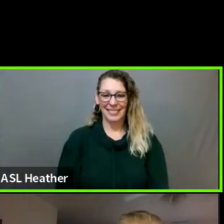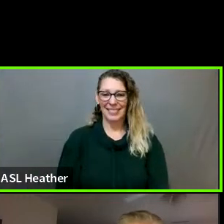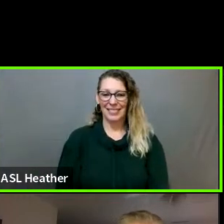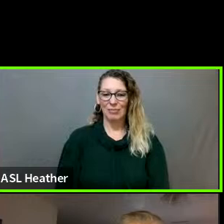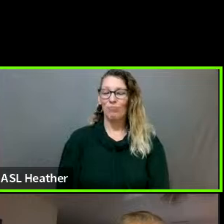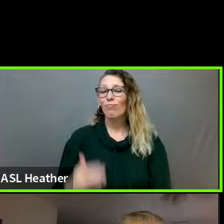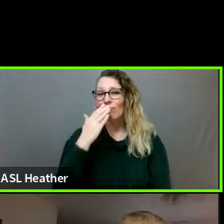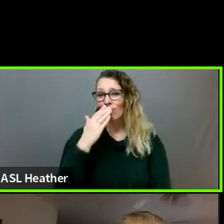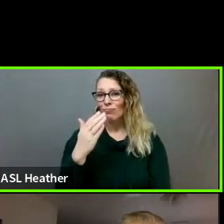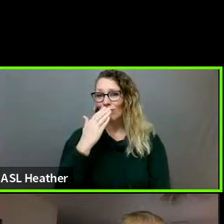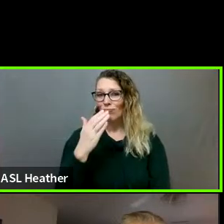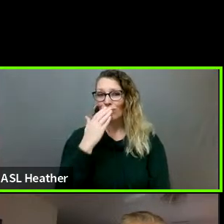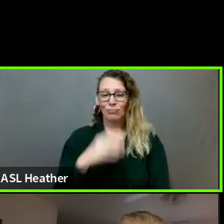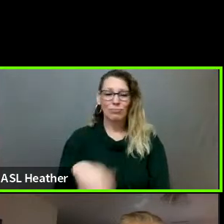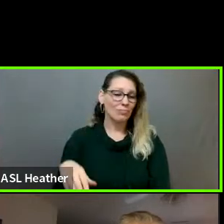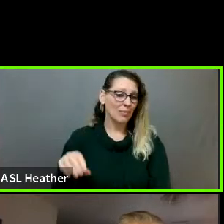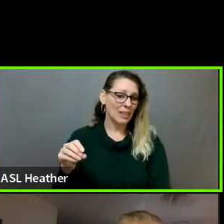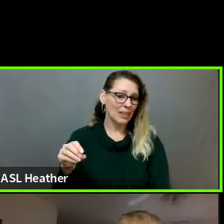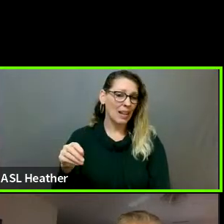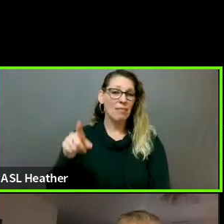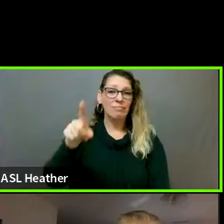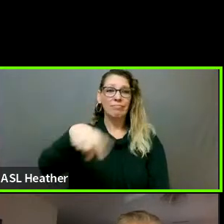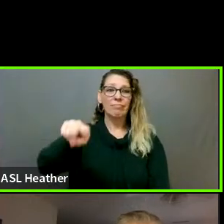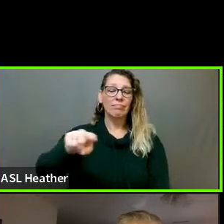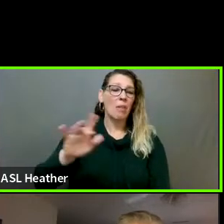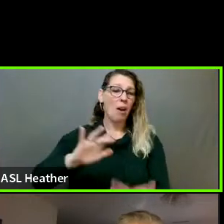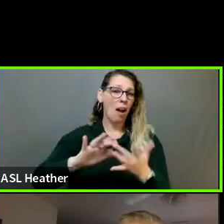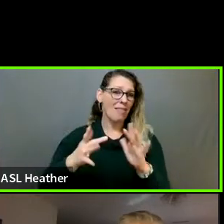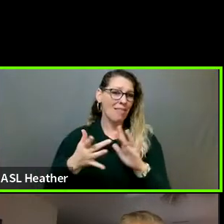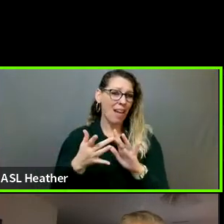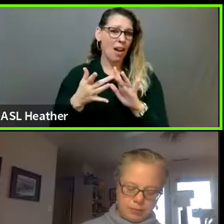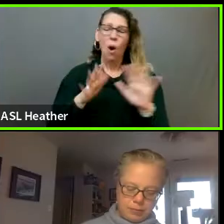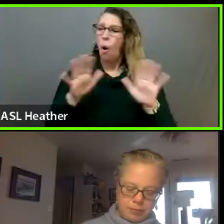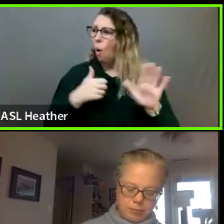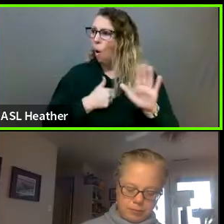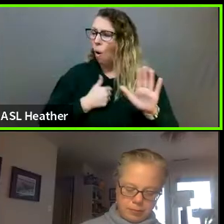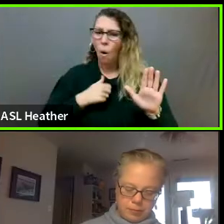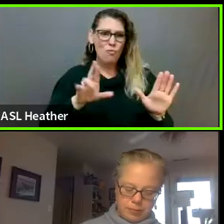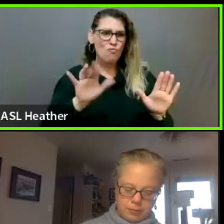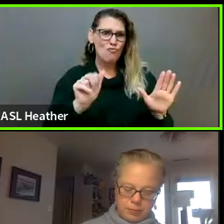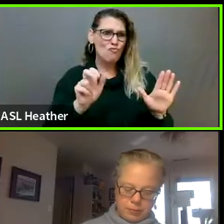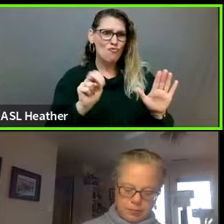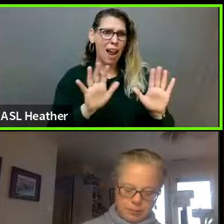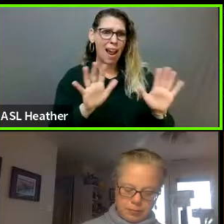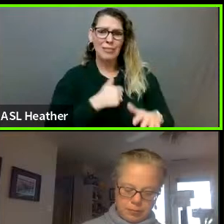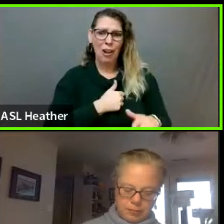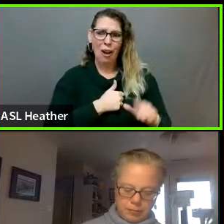Thank you. We'll move to our online space. I have Greg. One more in the room. Oh, I'm so sorry, Ryan. Go ahead. That's